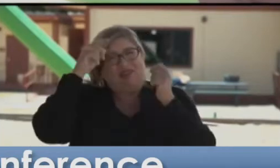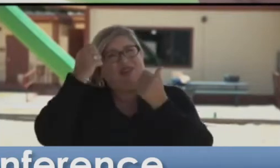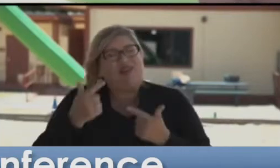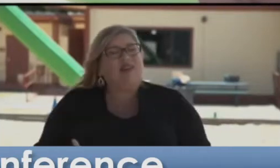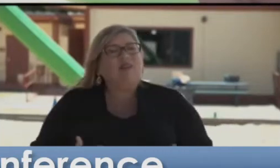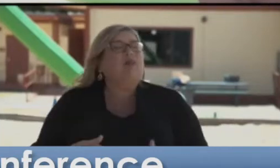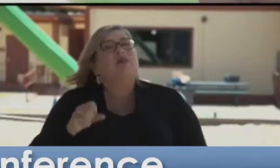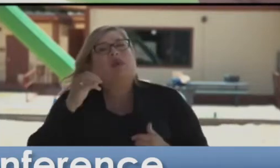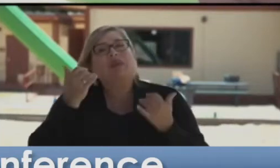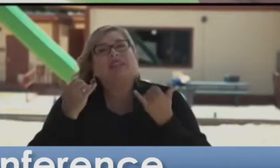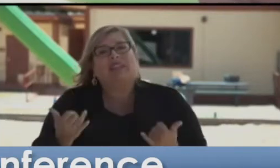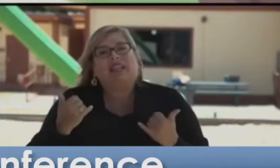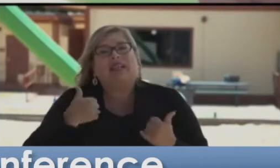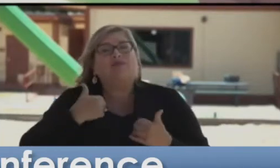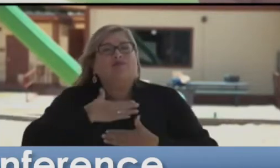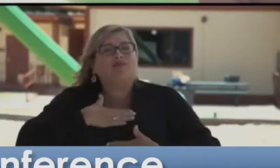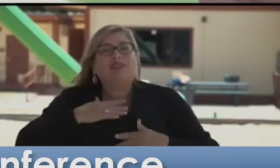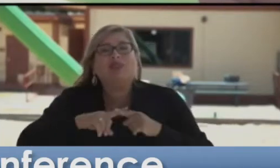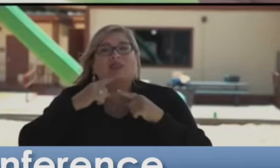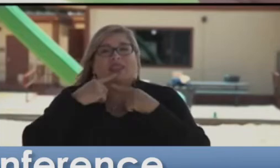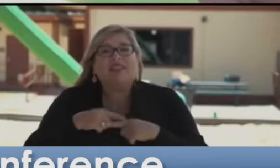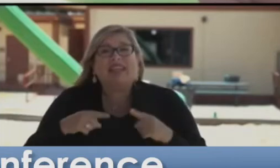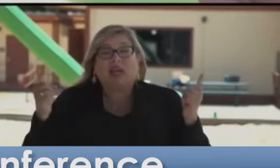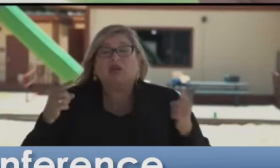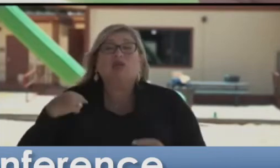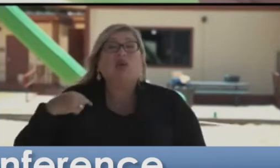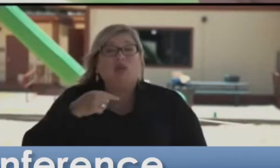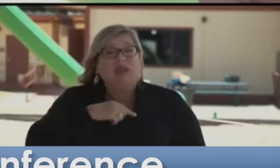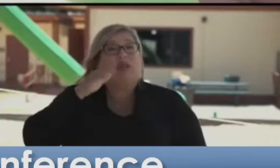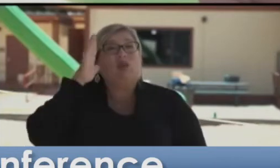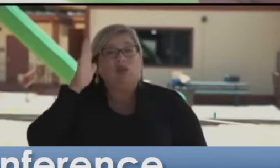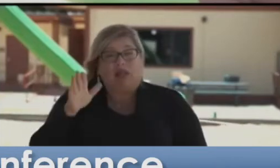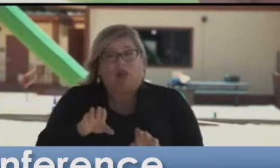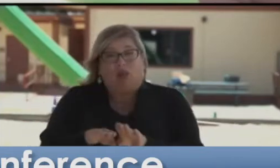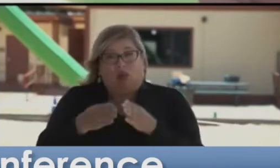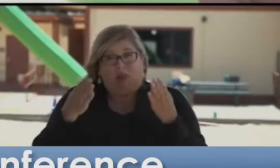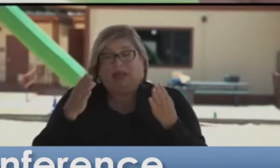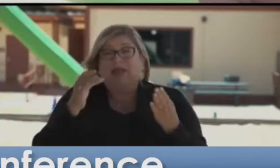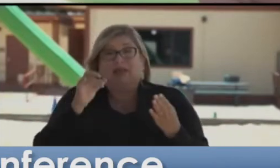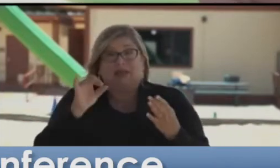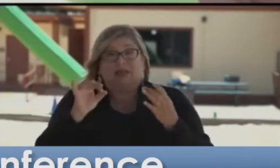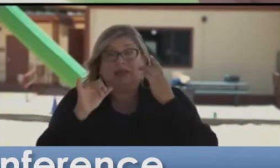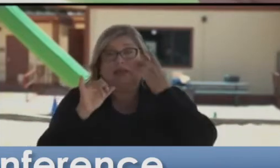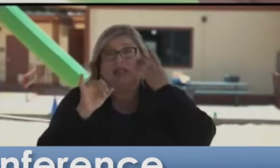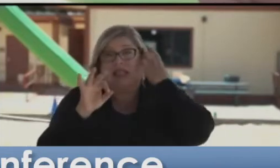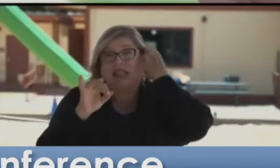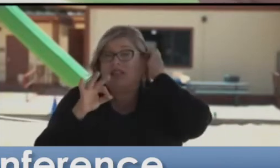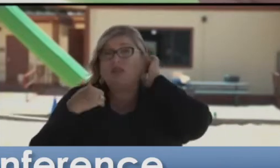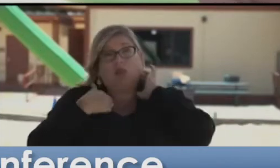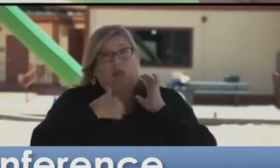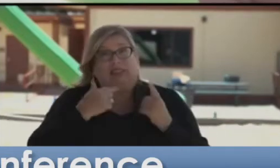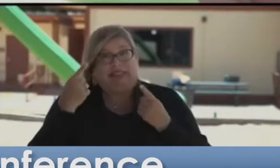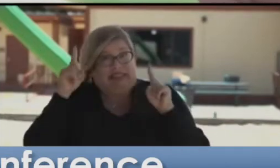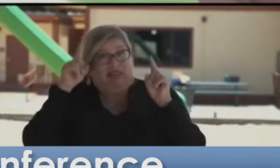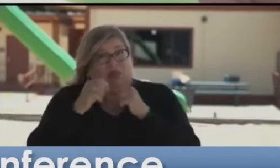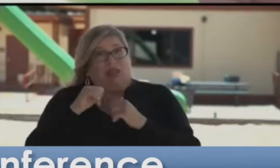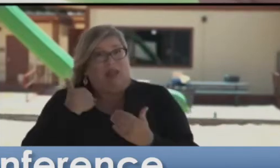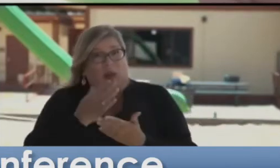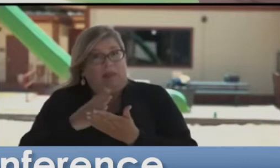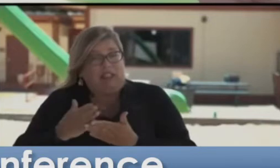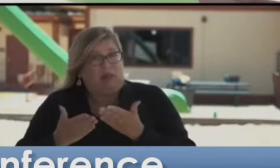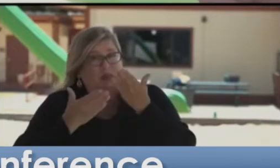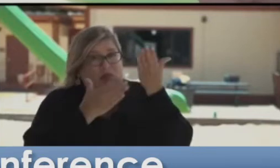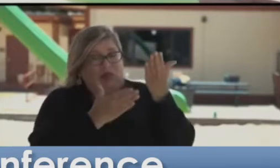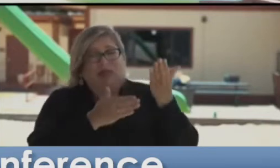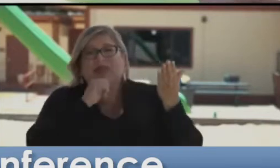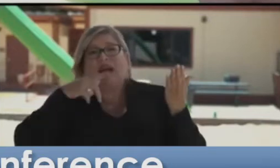today, I'm very pleased to announce that we are going to open up, if we are successful with this proposal. It is not